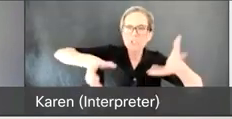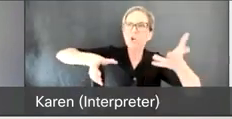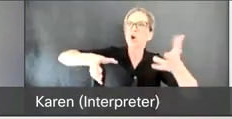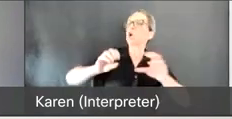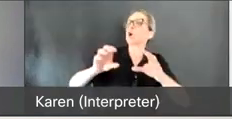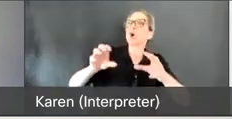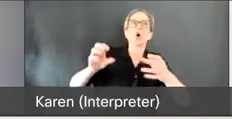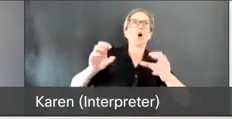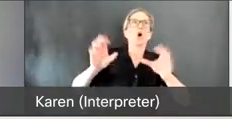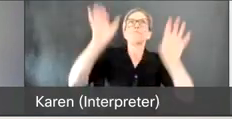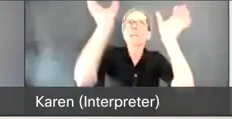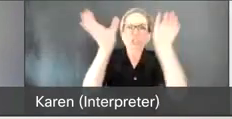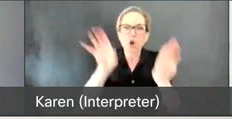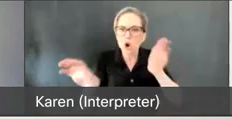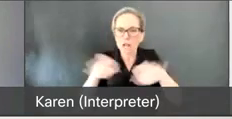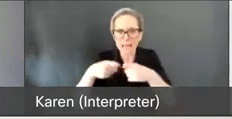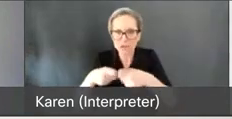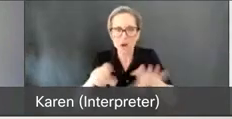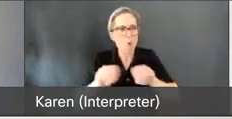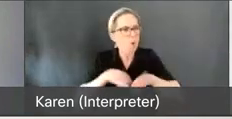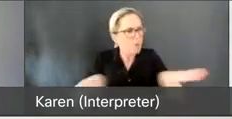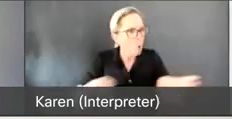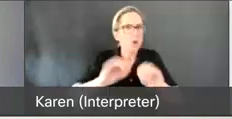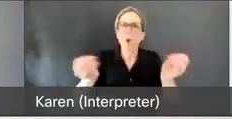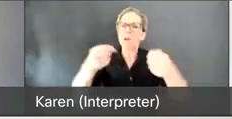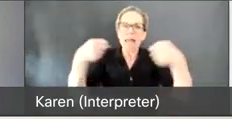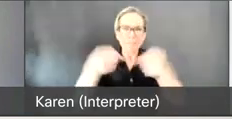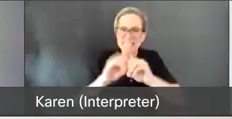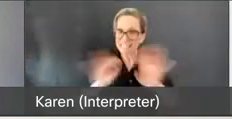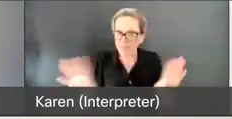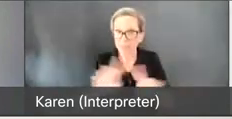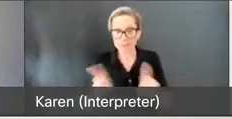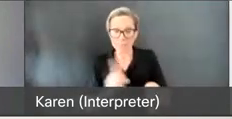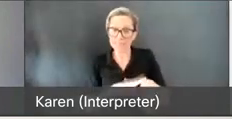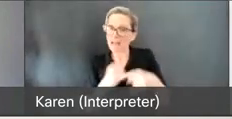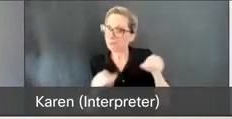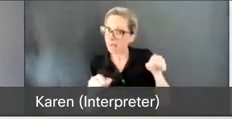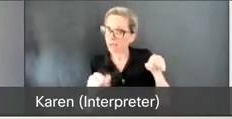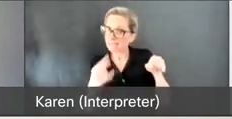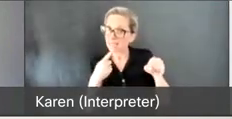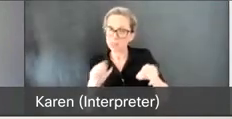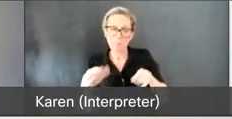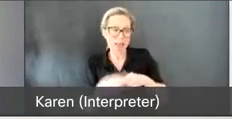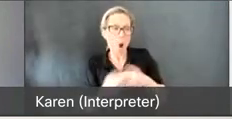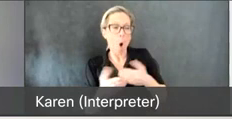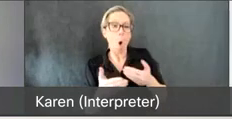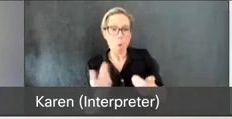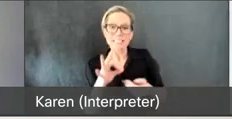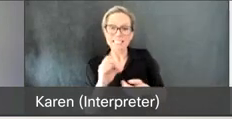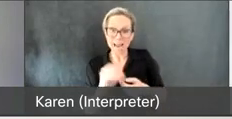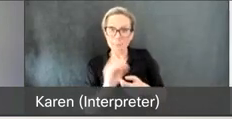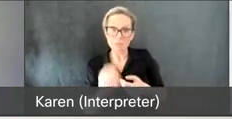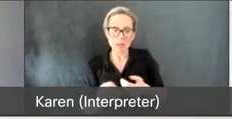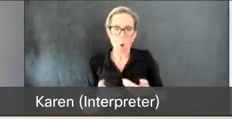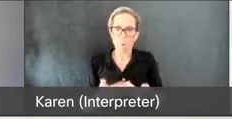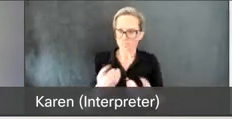the detail, none of the flooring, and yet the timeline has set it up in a way that you paid out most of the money and hardly anything